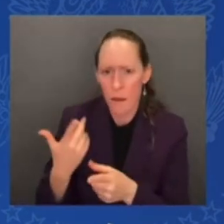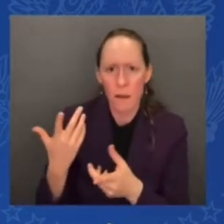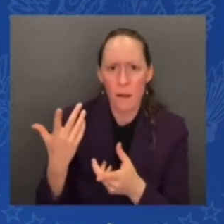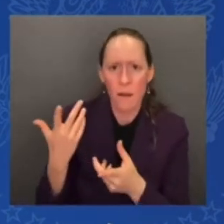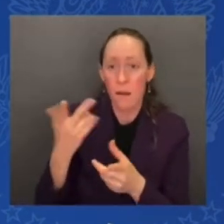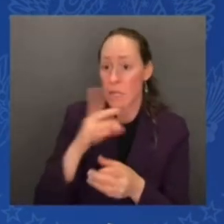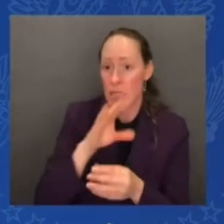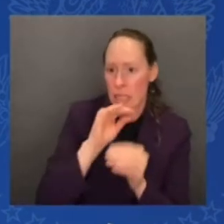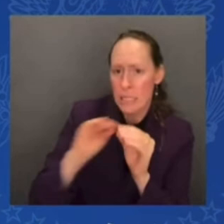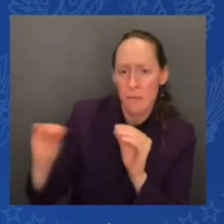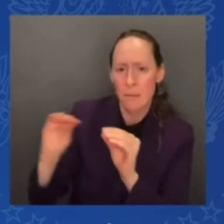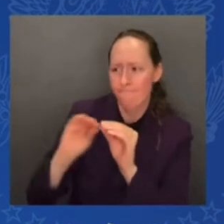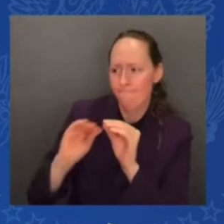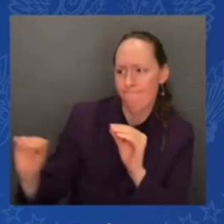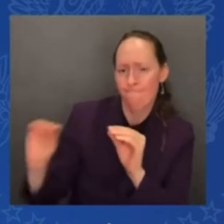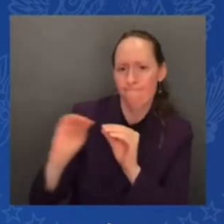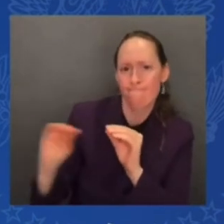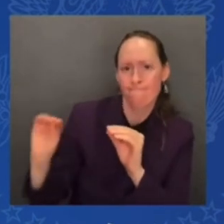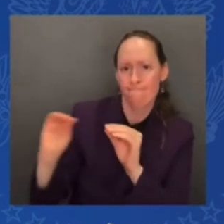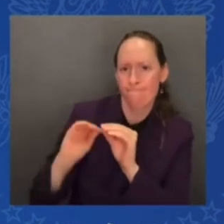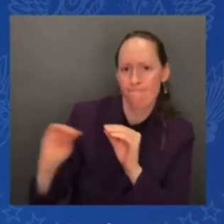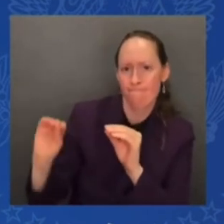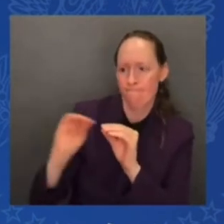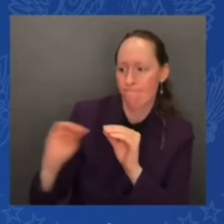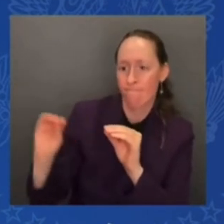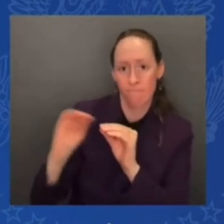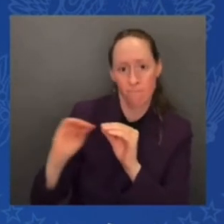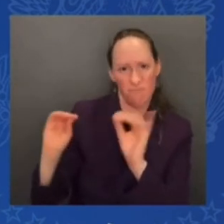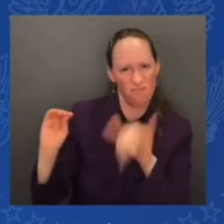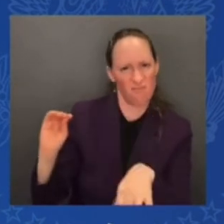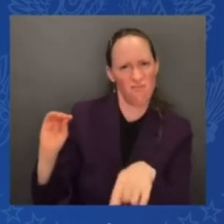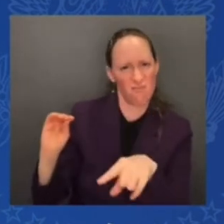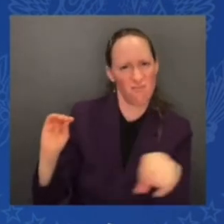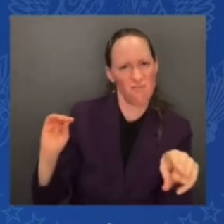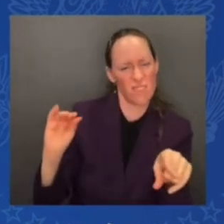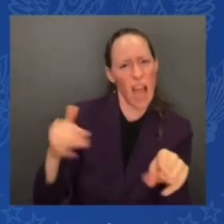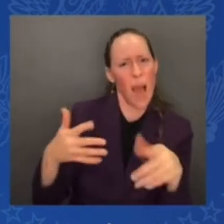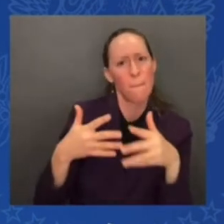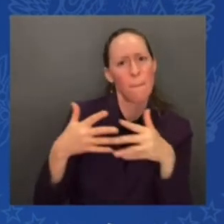And that's Bidenomics. It's rooted in what I've always worked best in this country,